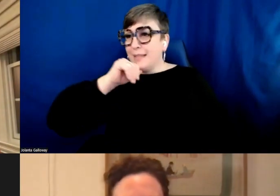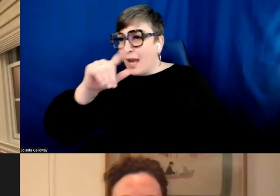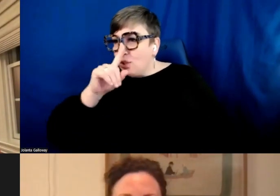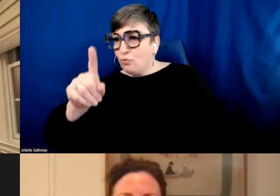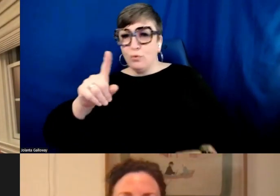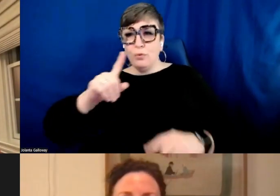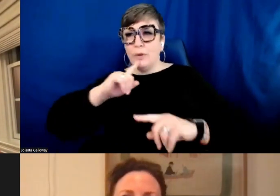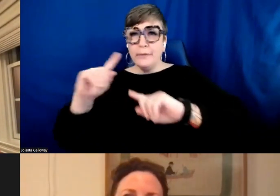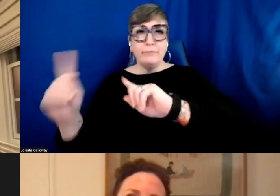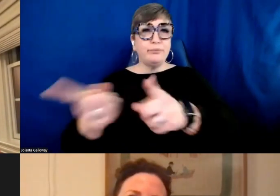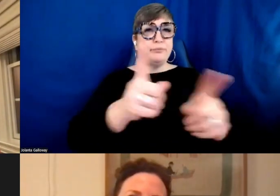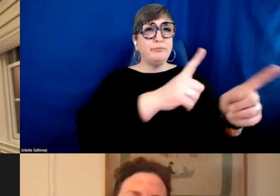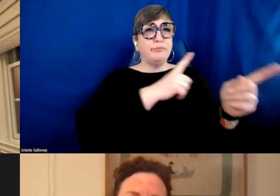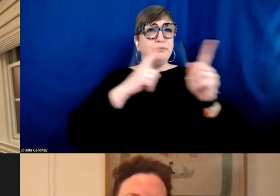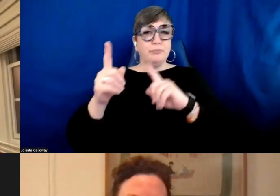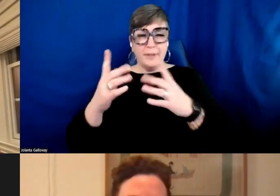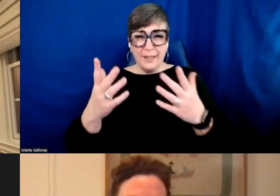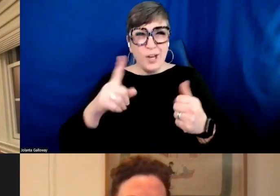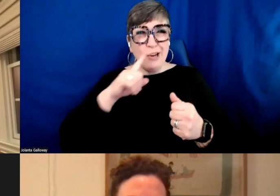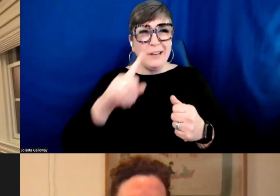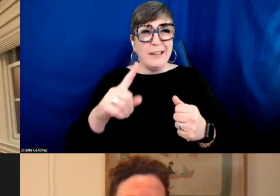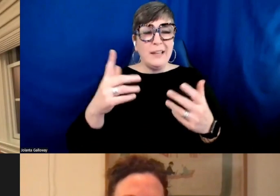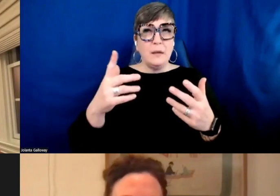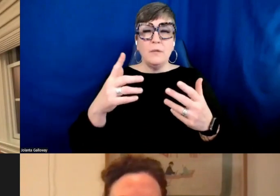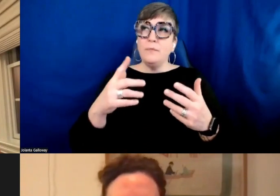archives. So it's less of a case of,